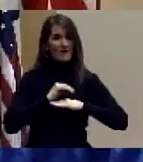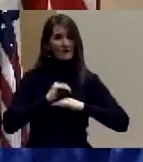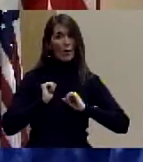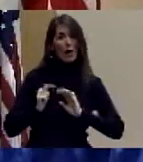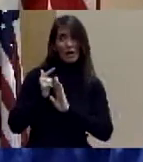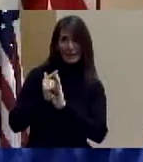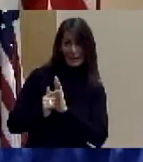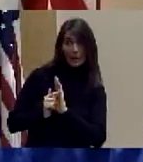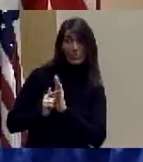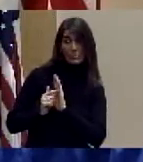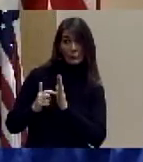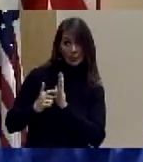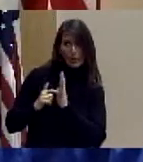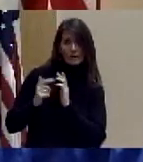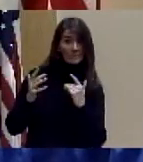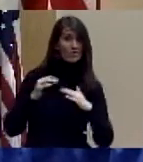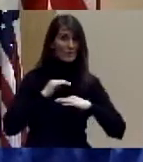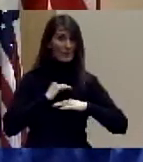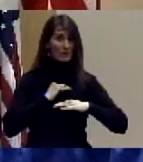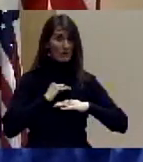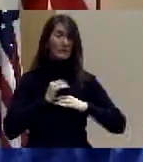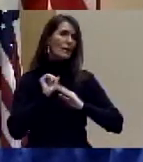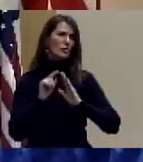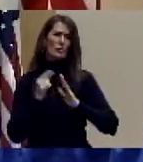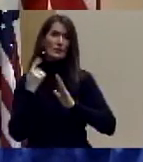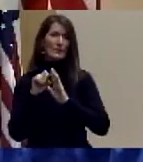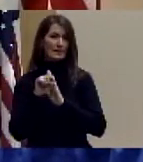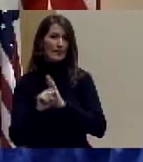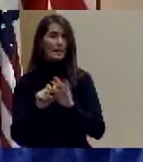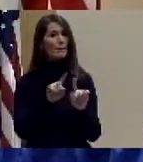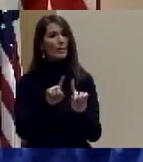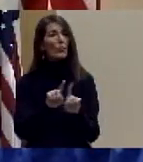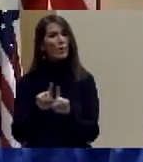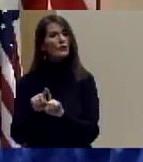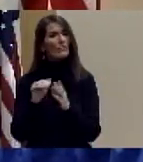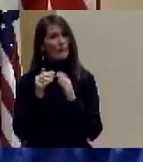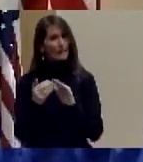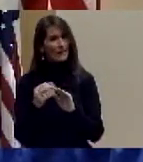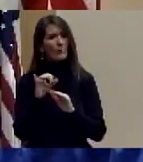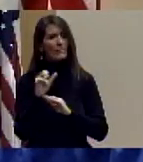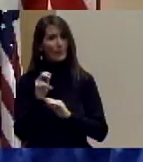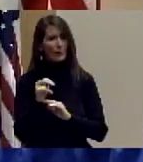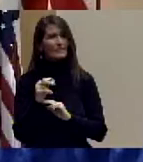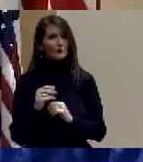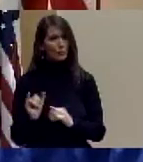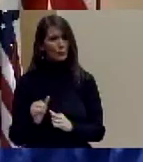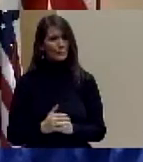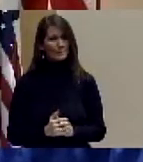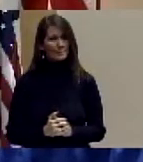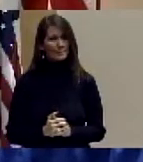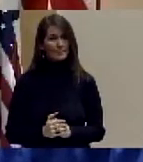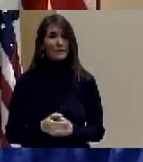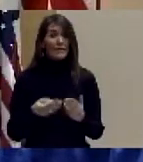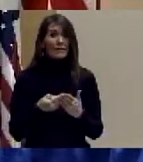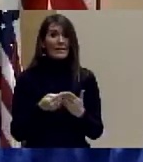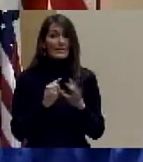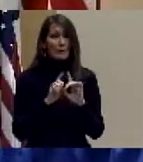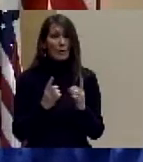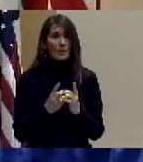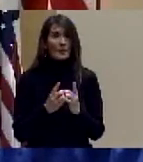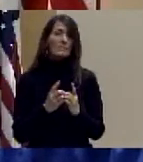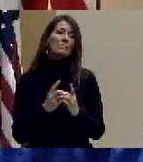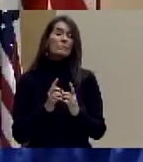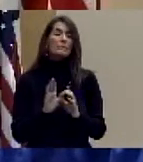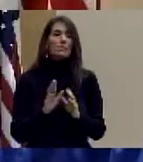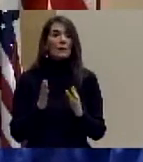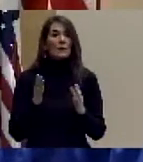and policy requirements, not only of the state, but also of the town of Brighton itself. The finance department primarily serves